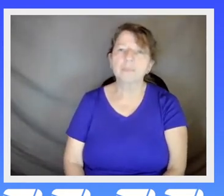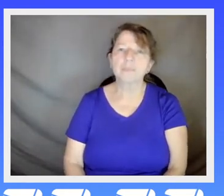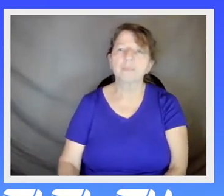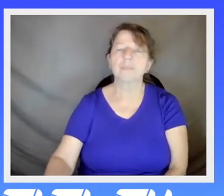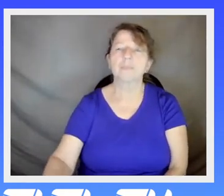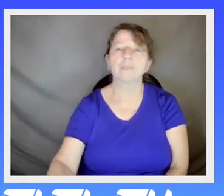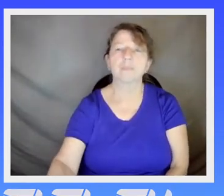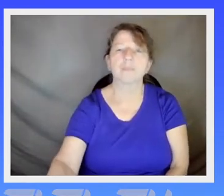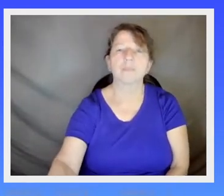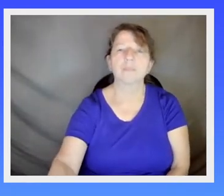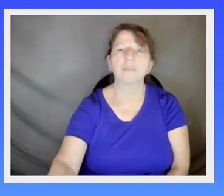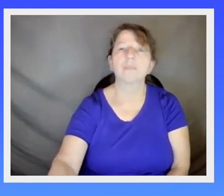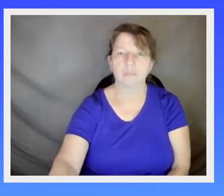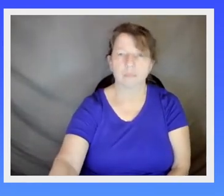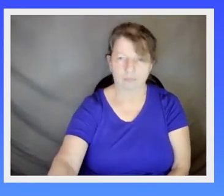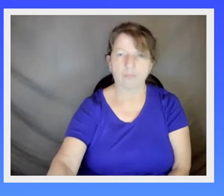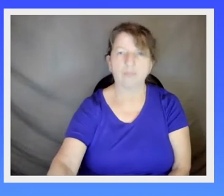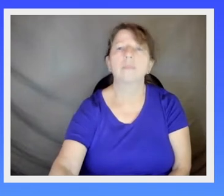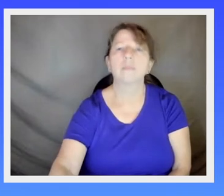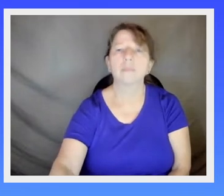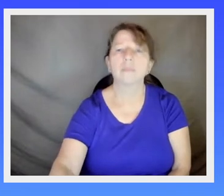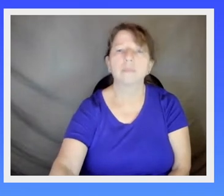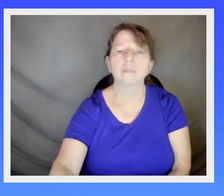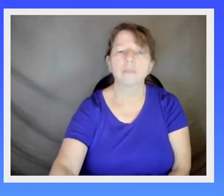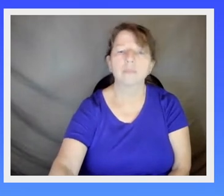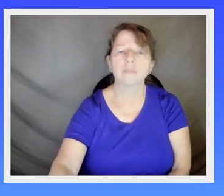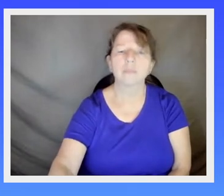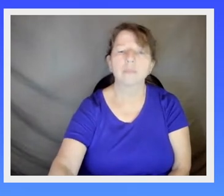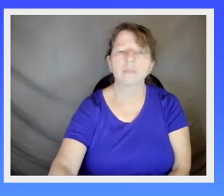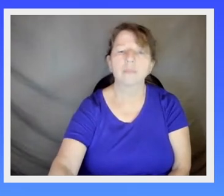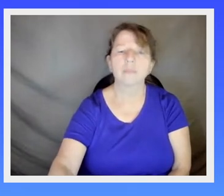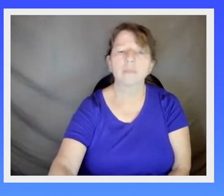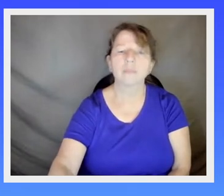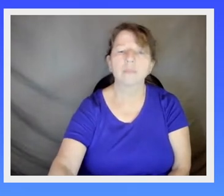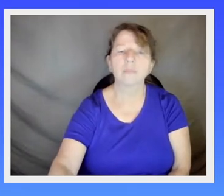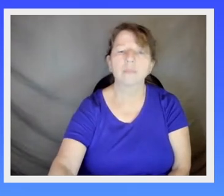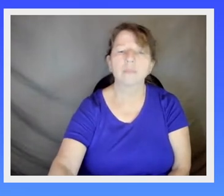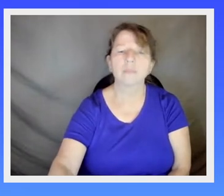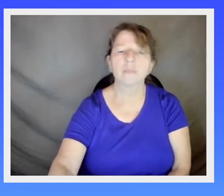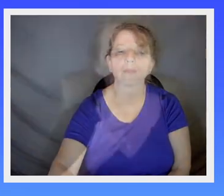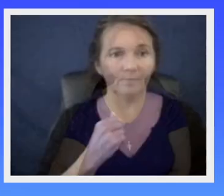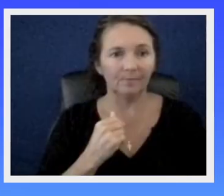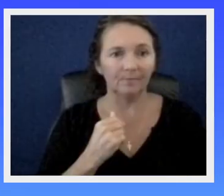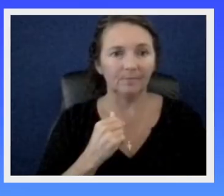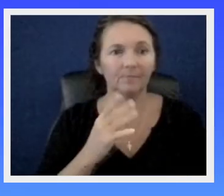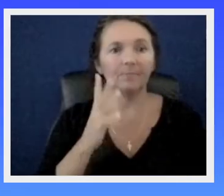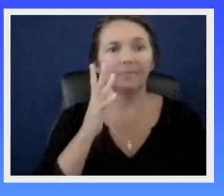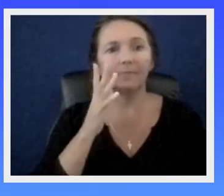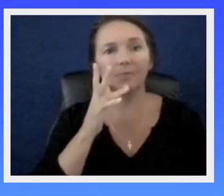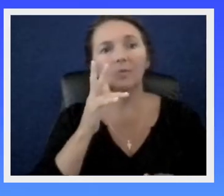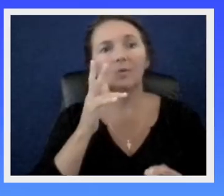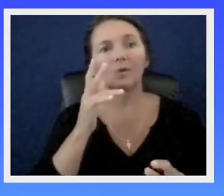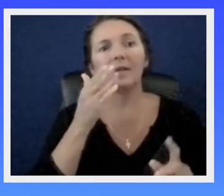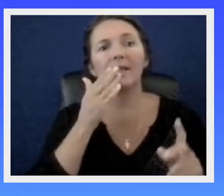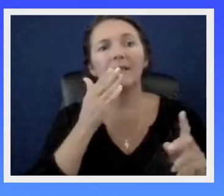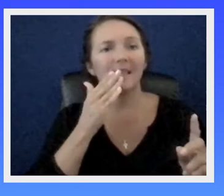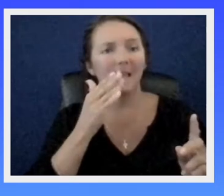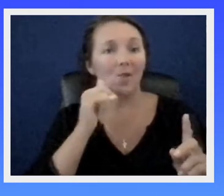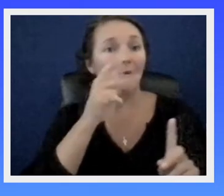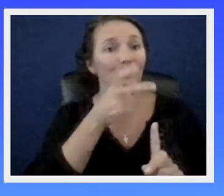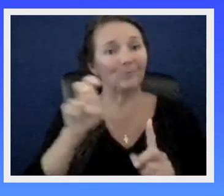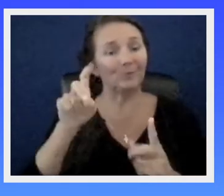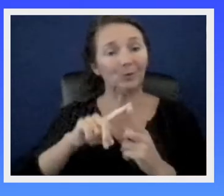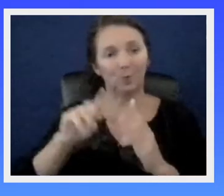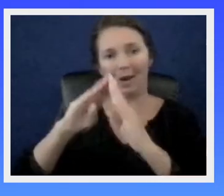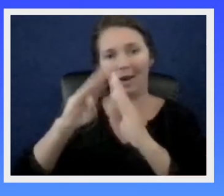Thank you so much. So we're going to move into housing, but not just housing, studio space. I